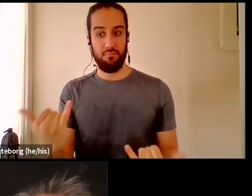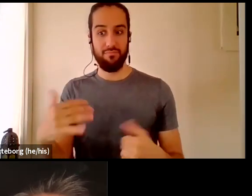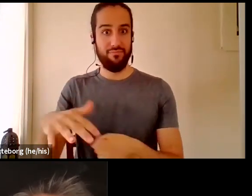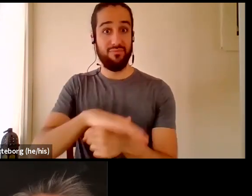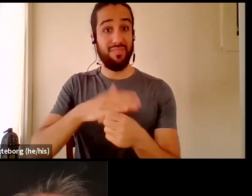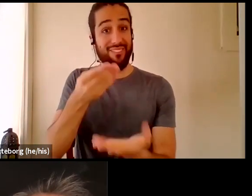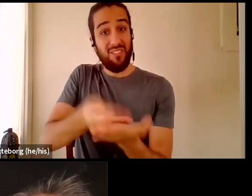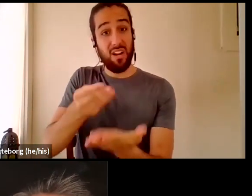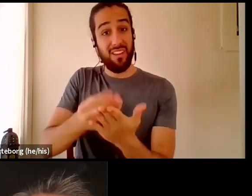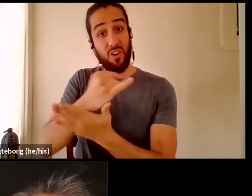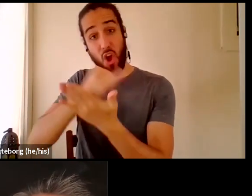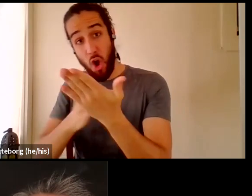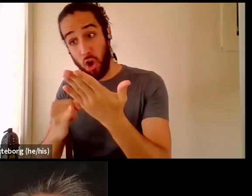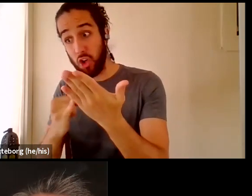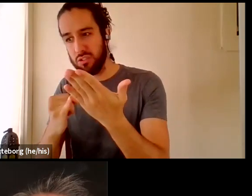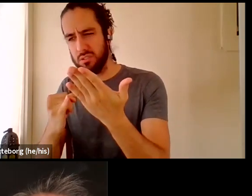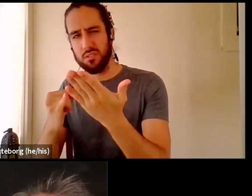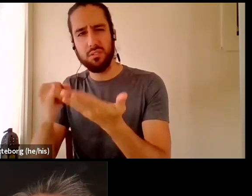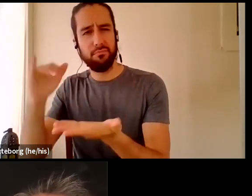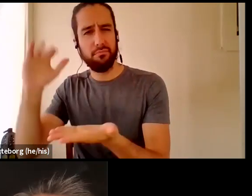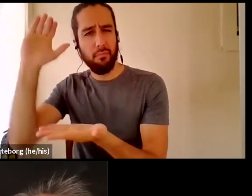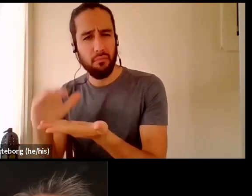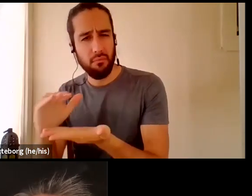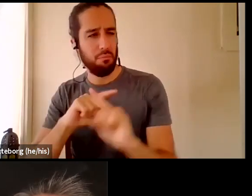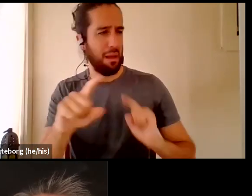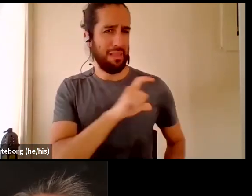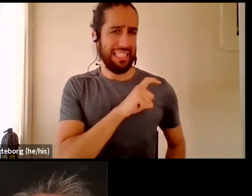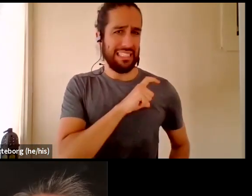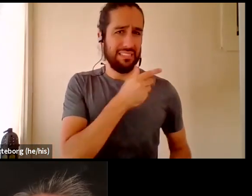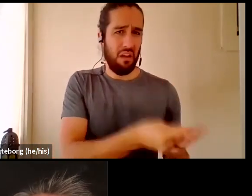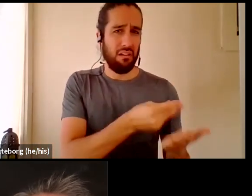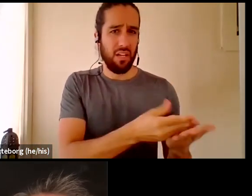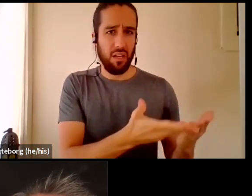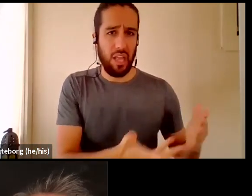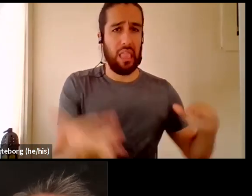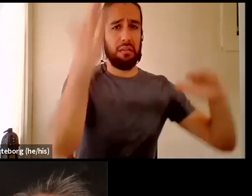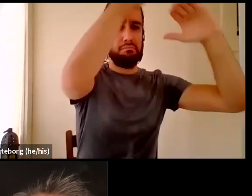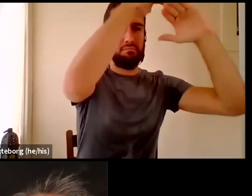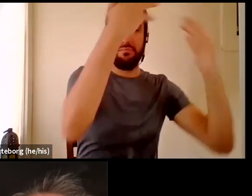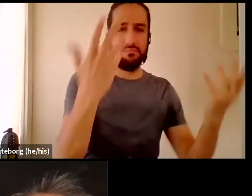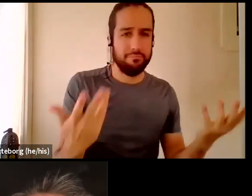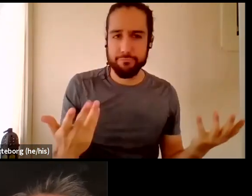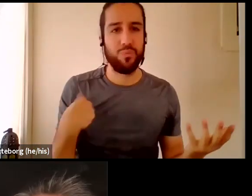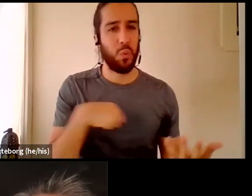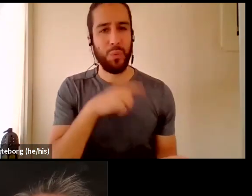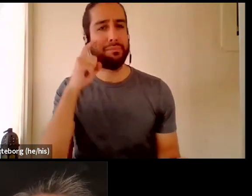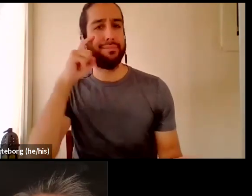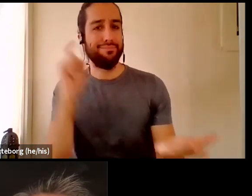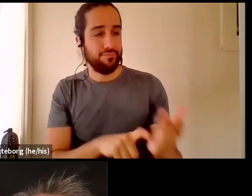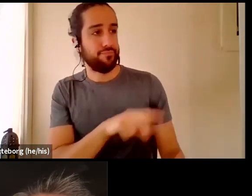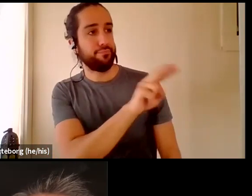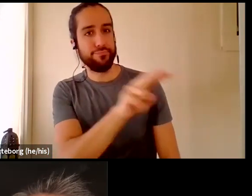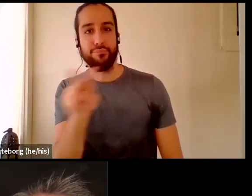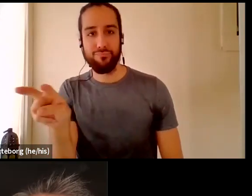but the funding for police have gone up. Like this, we see this as potentially